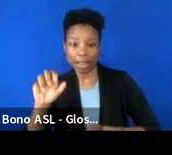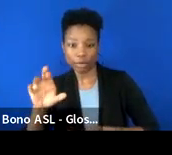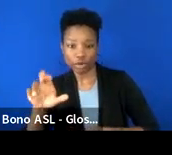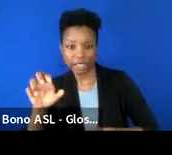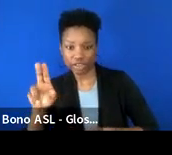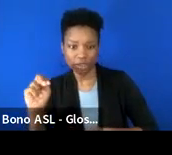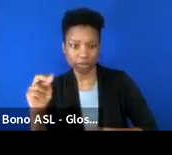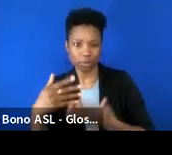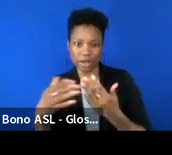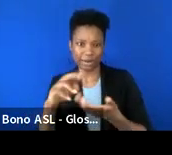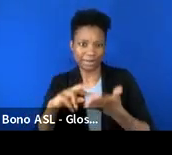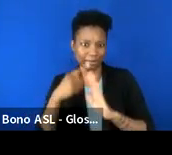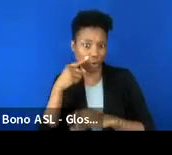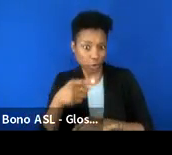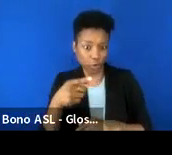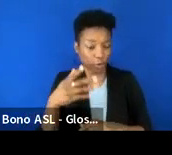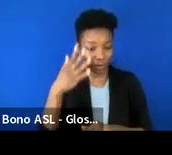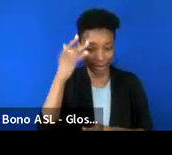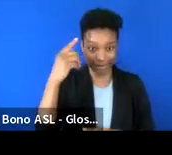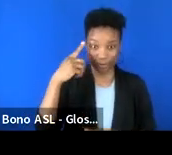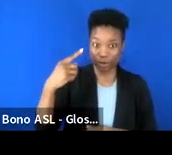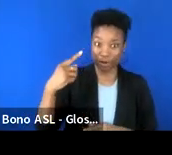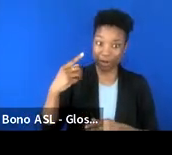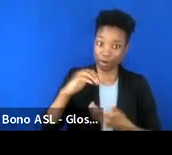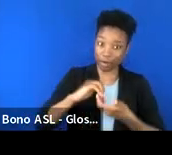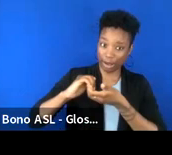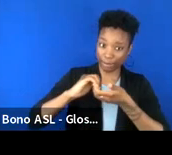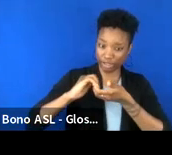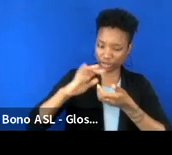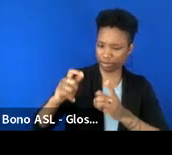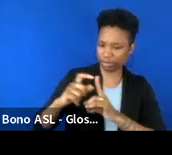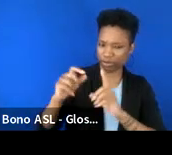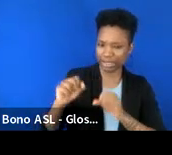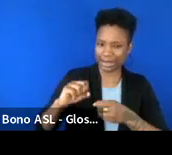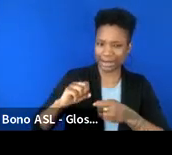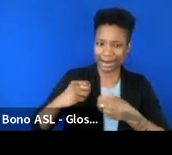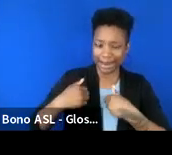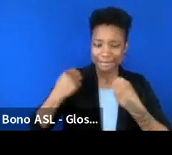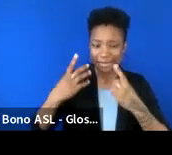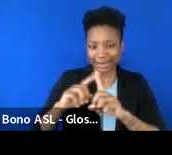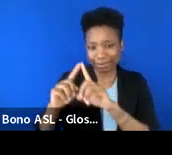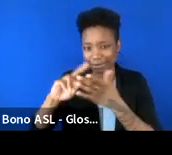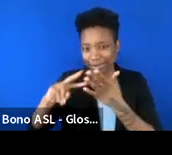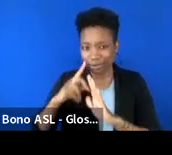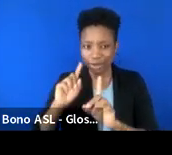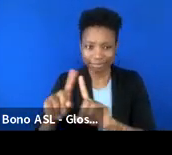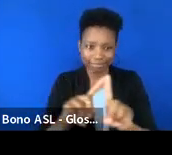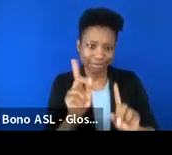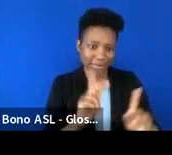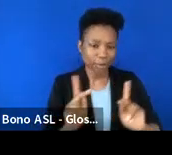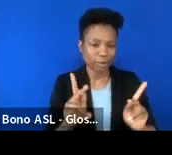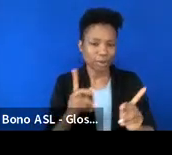because collaboration, for example, can mean many different things to different people. So let's actually just take 3 minutes